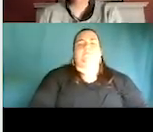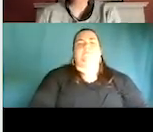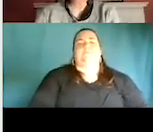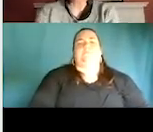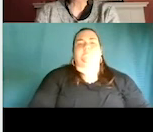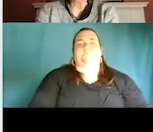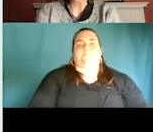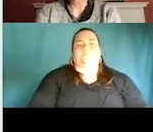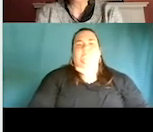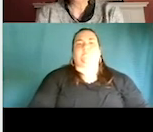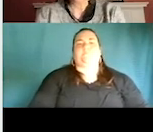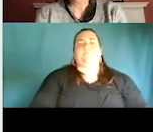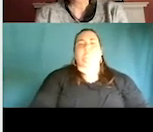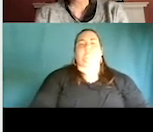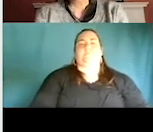Thank you, Dean Larson.